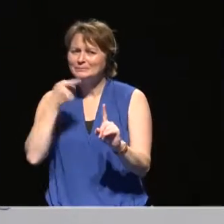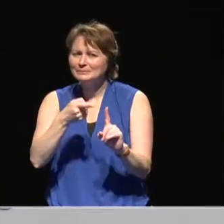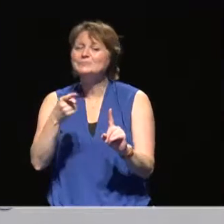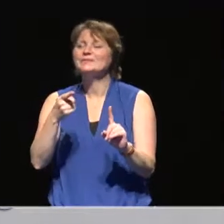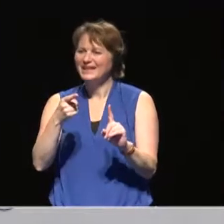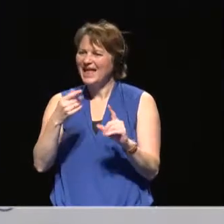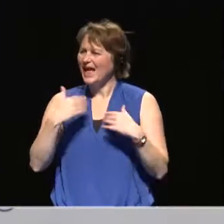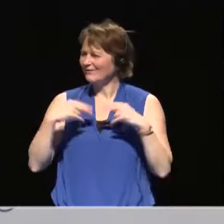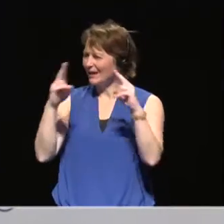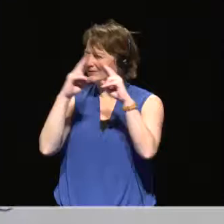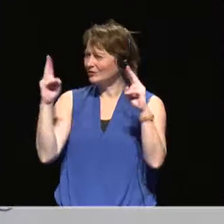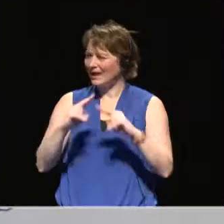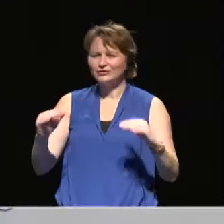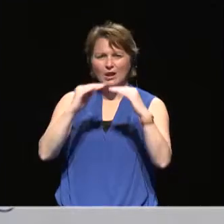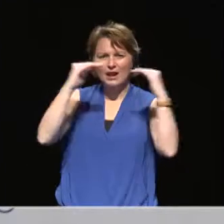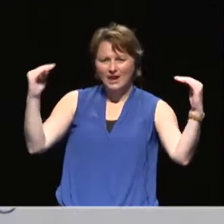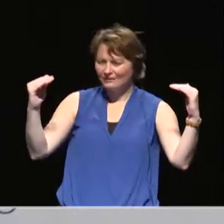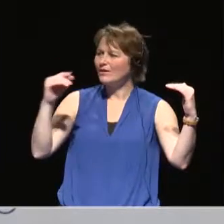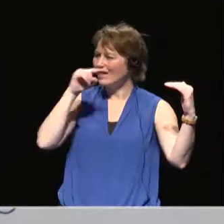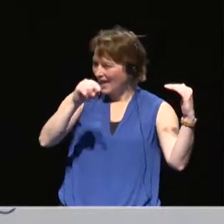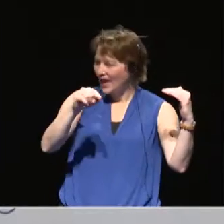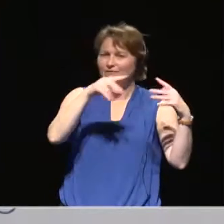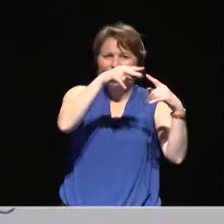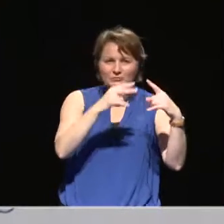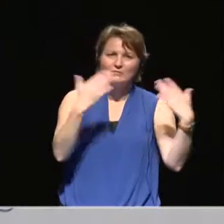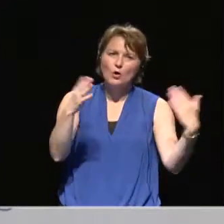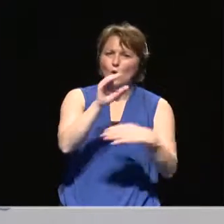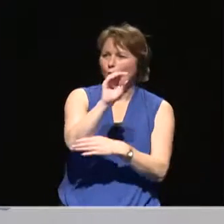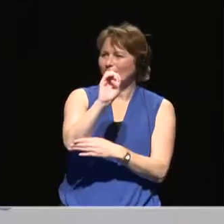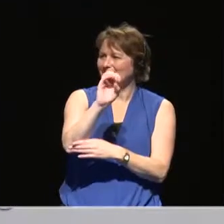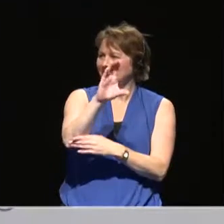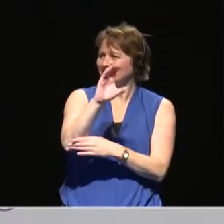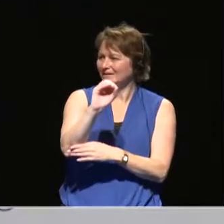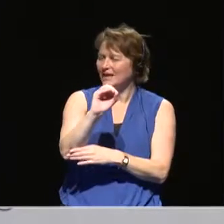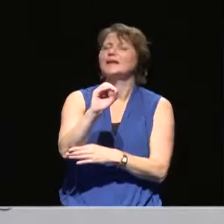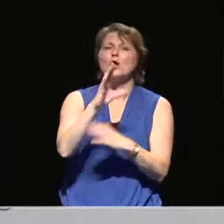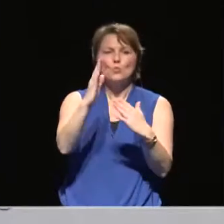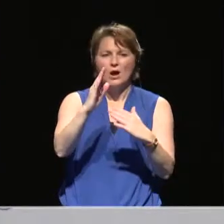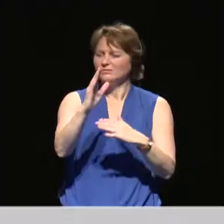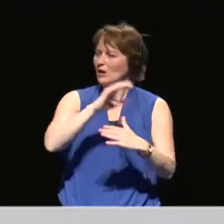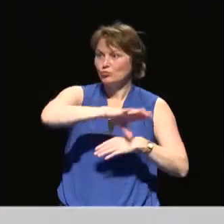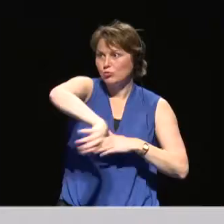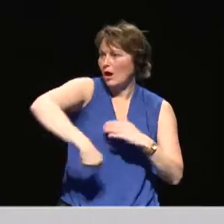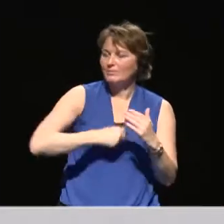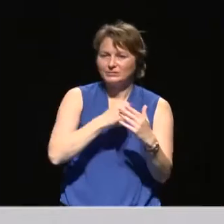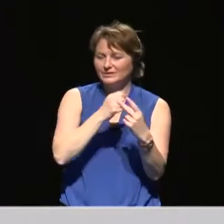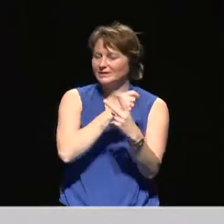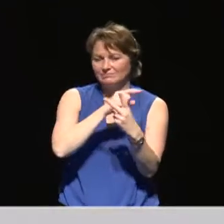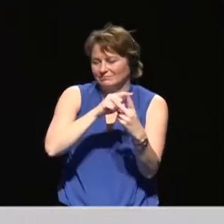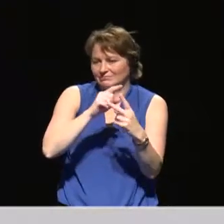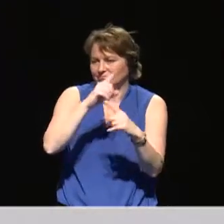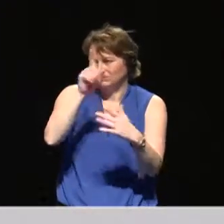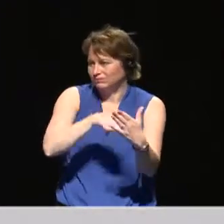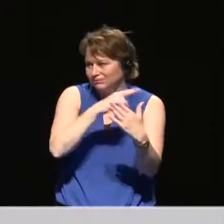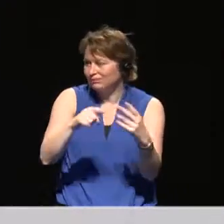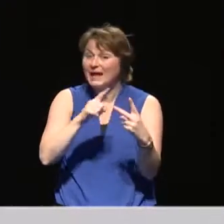international level, like, for example, the OECD Anti-Bribery Convention or the Extractive Industries Transparency Initiative, how much do they